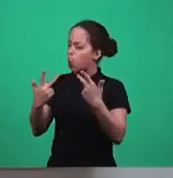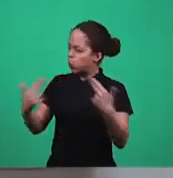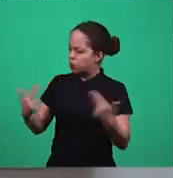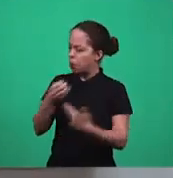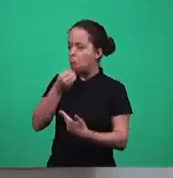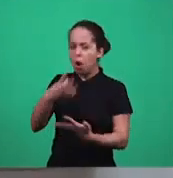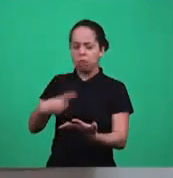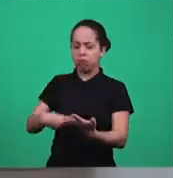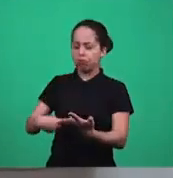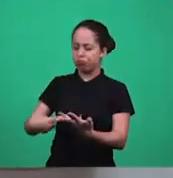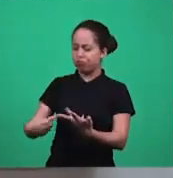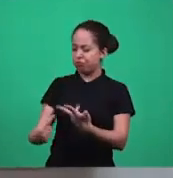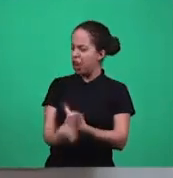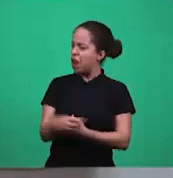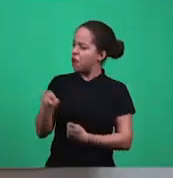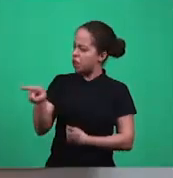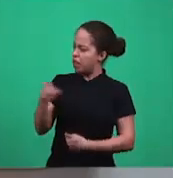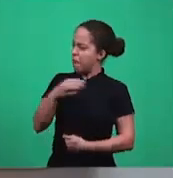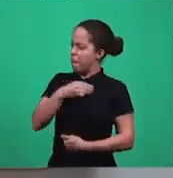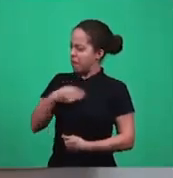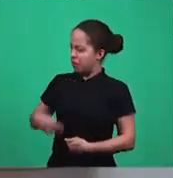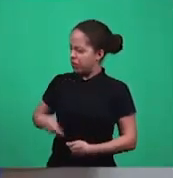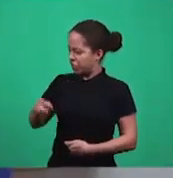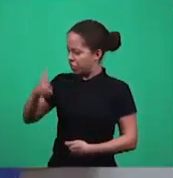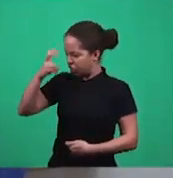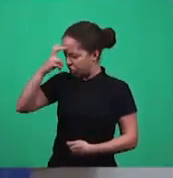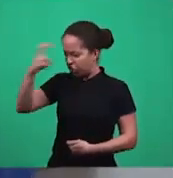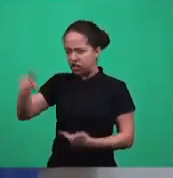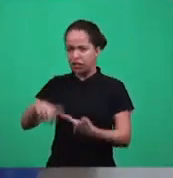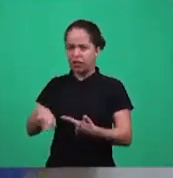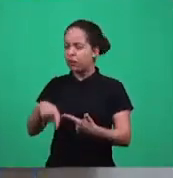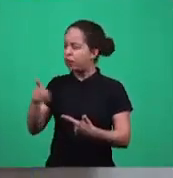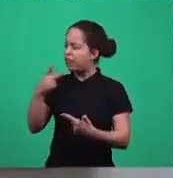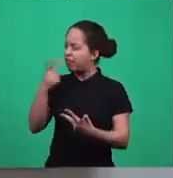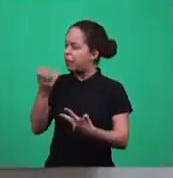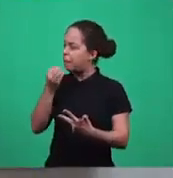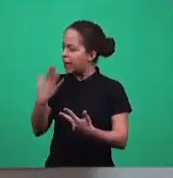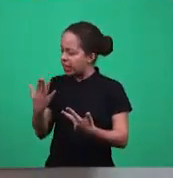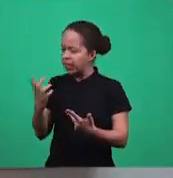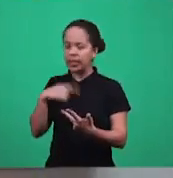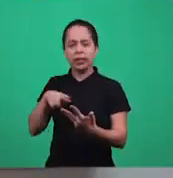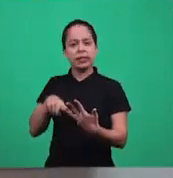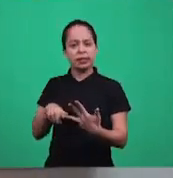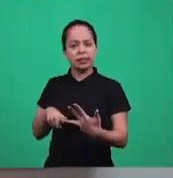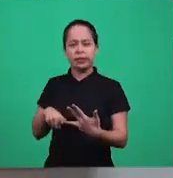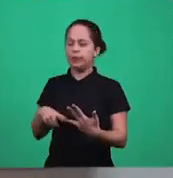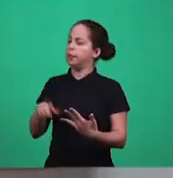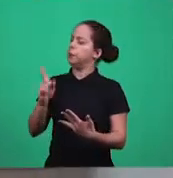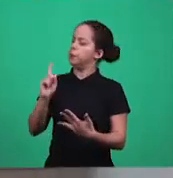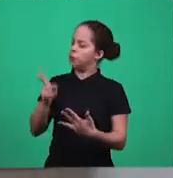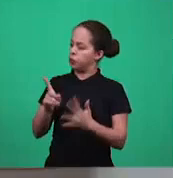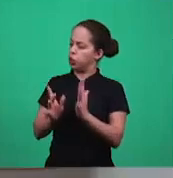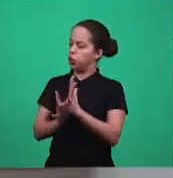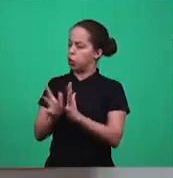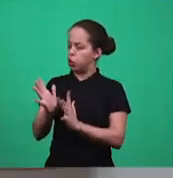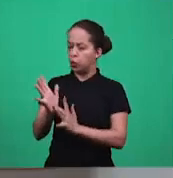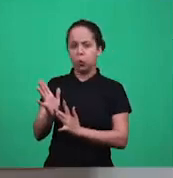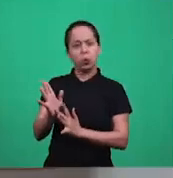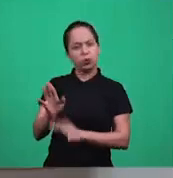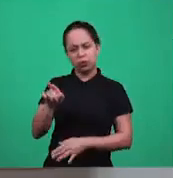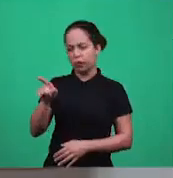lot of flattering remarks about Jesus. You know how to speak well.